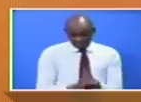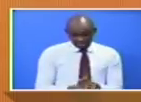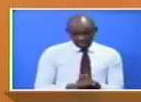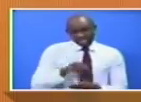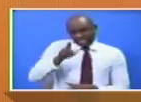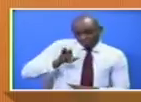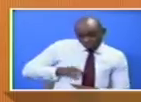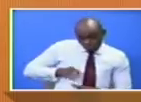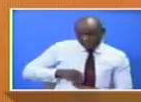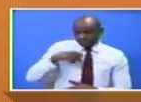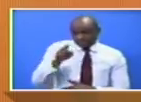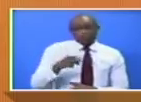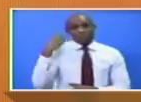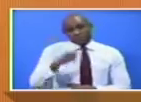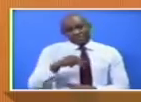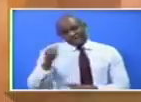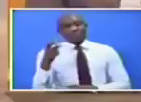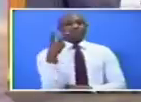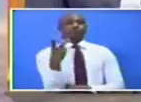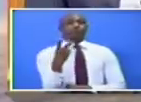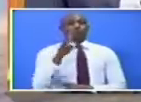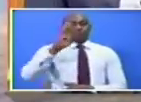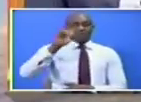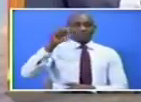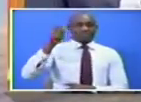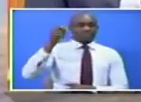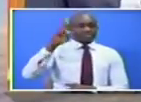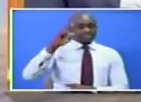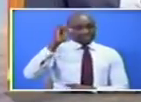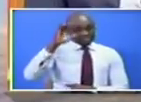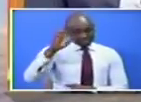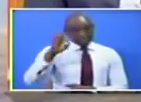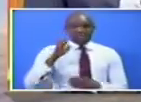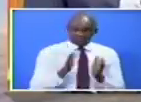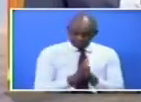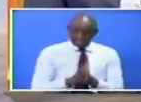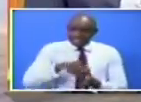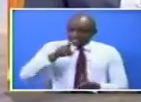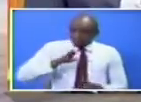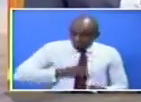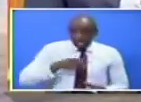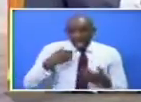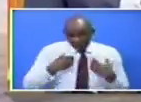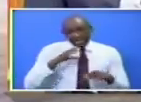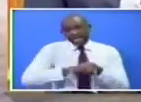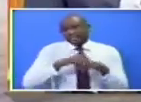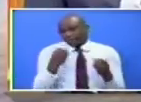aliwapiku wapinzani wake Beatriice Kwamboka na Jane Nyaboke miongoni mwa wengine. Passaris aliyezoa jumla ya